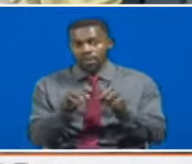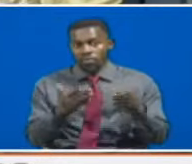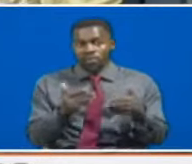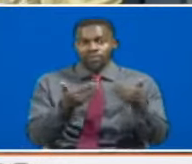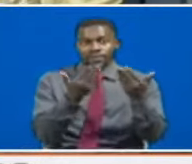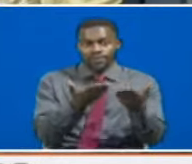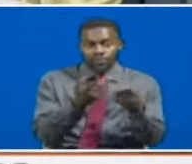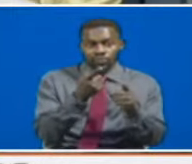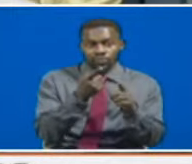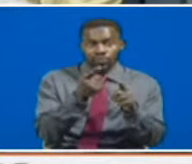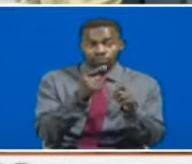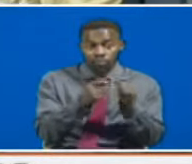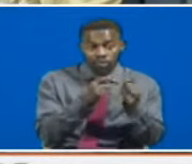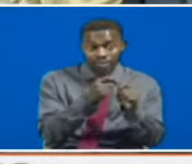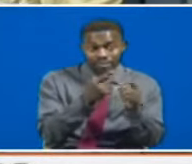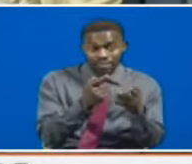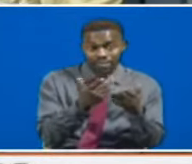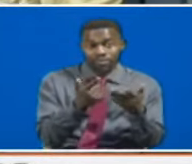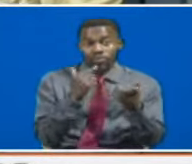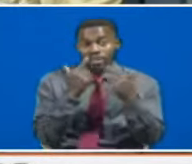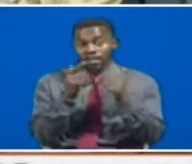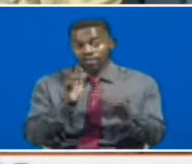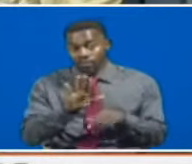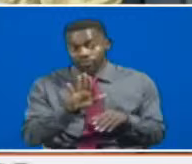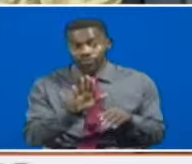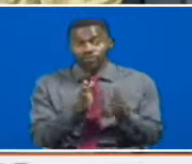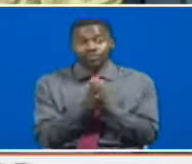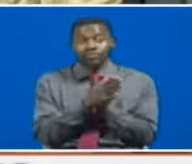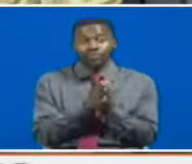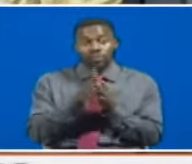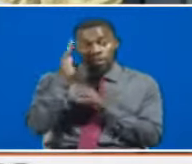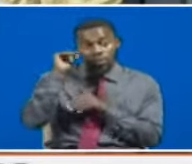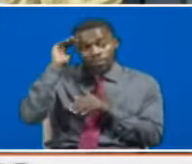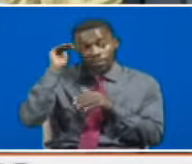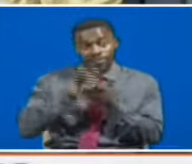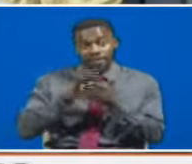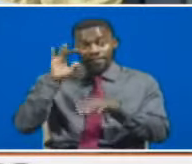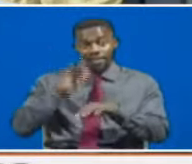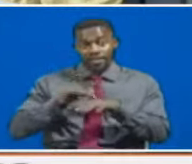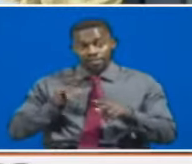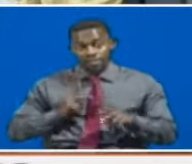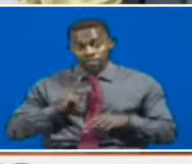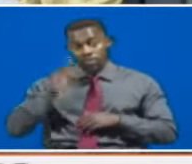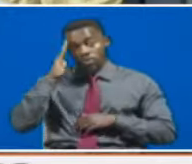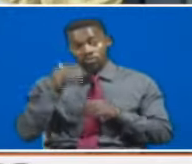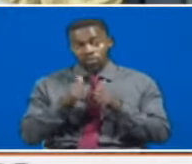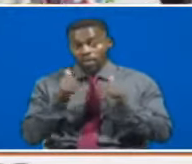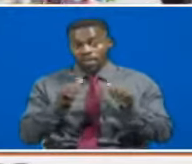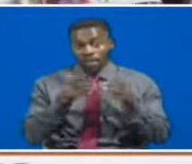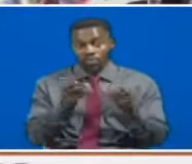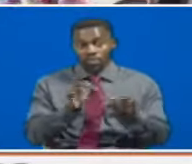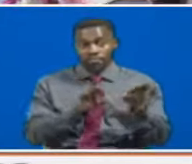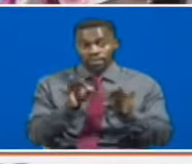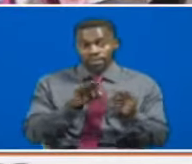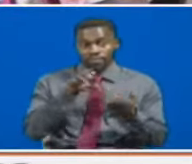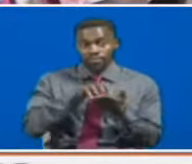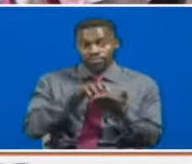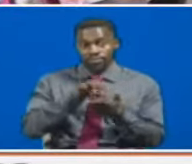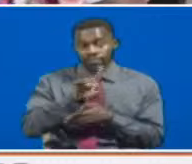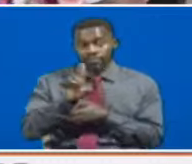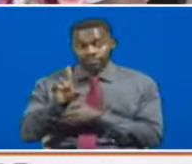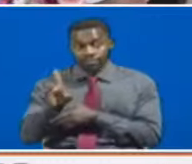be the author of your story and your experiences? Because we believe that affected people know best how to describe their situation. The findings